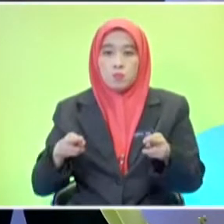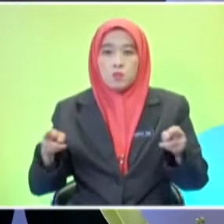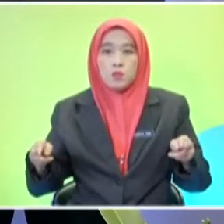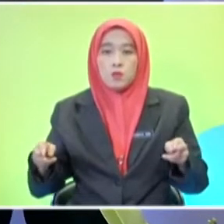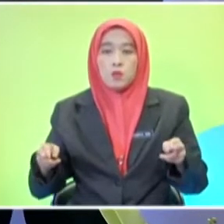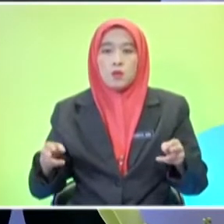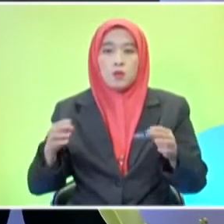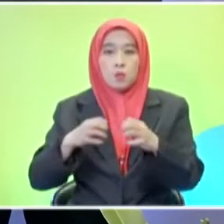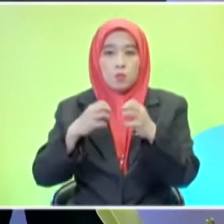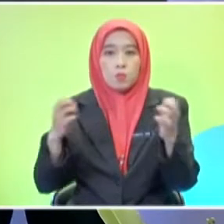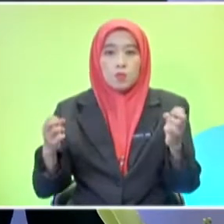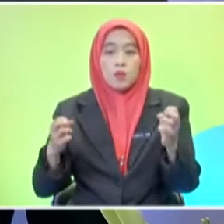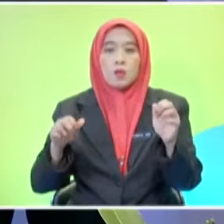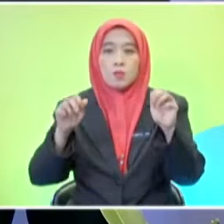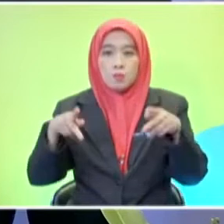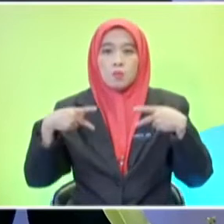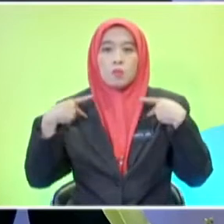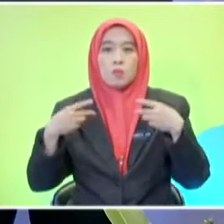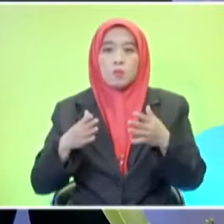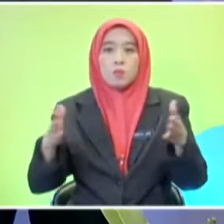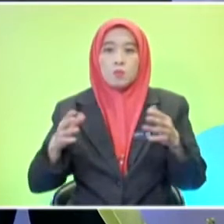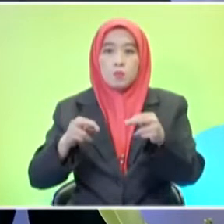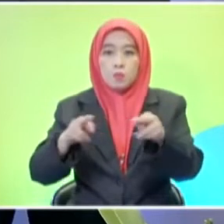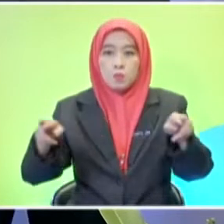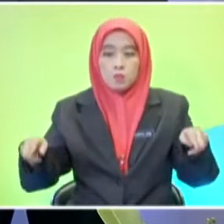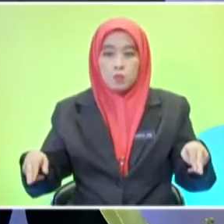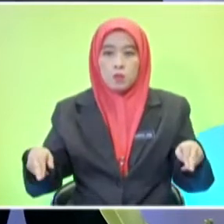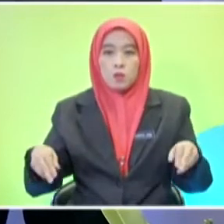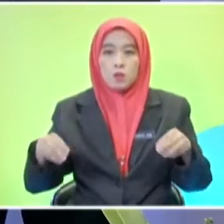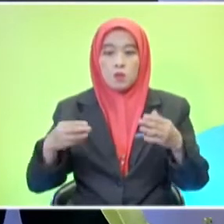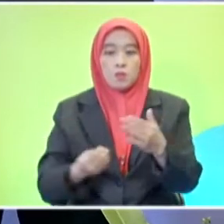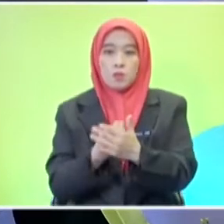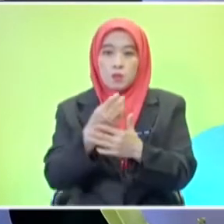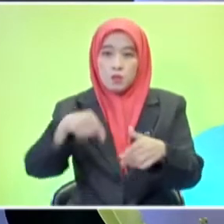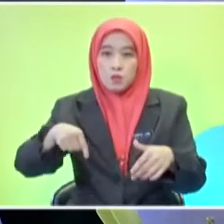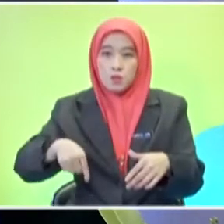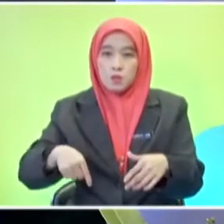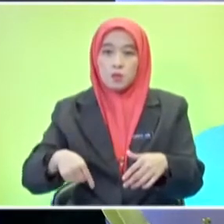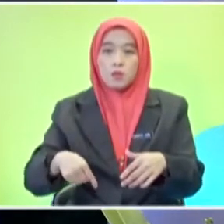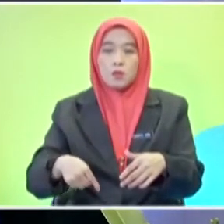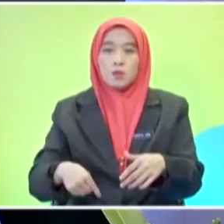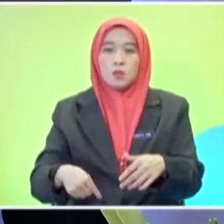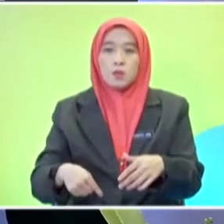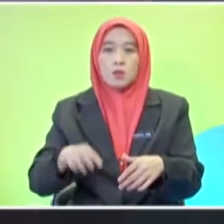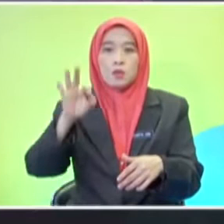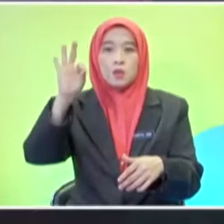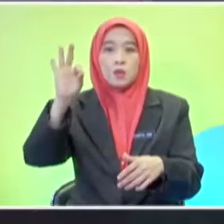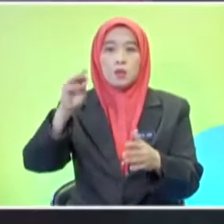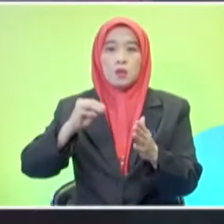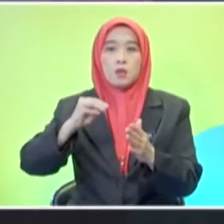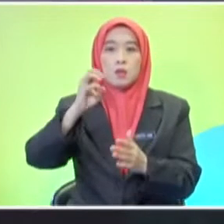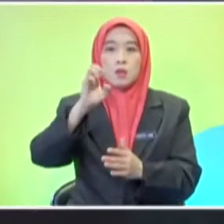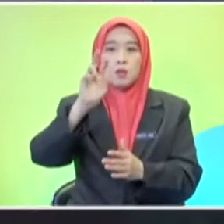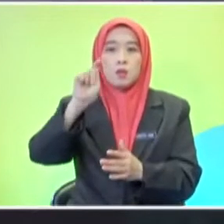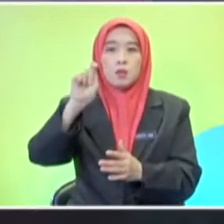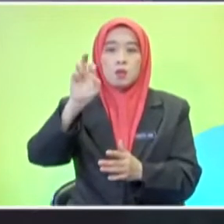space. Yes, so which means if this plant is here, the next plant must be 9 meters away from it. 9 meters, that's a big space.